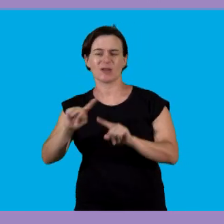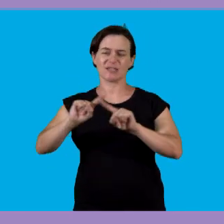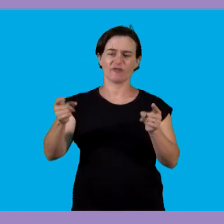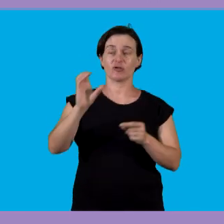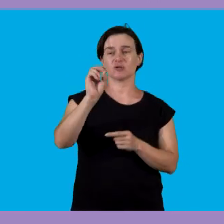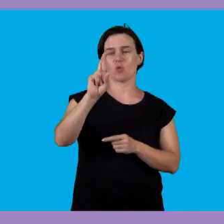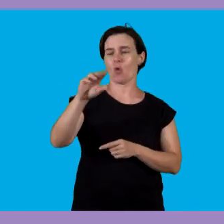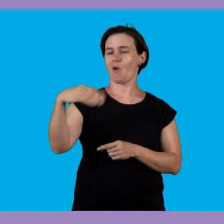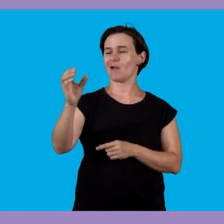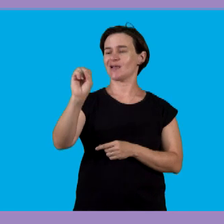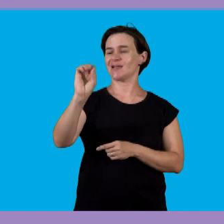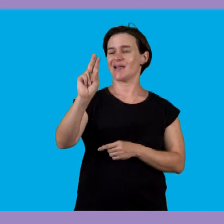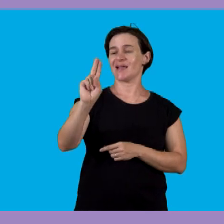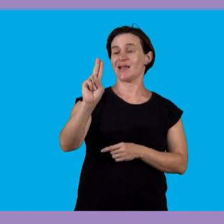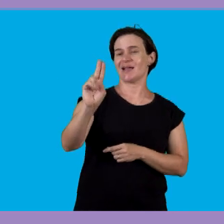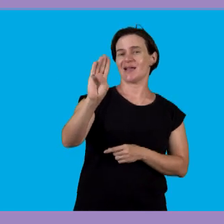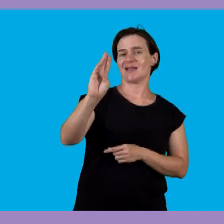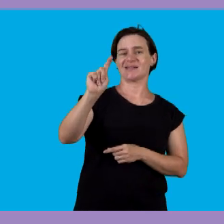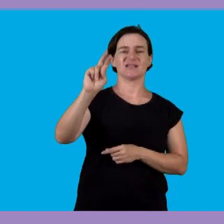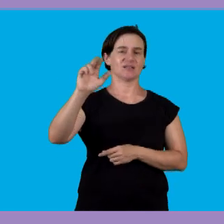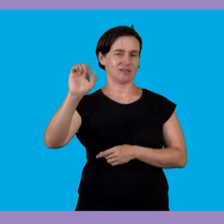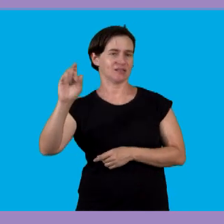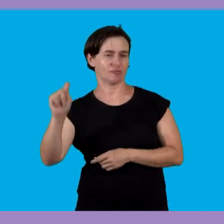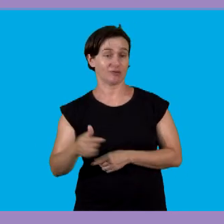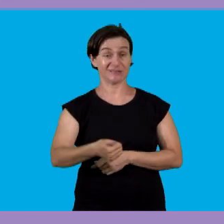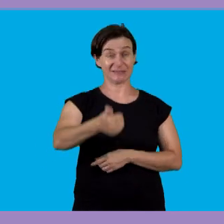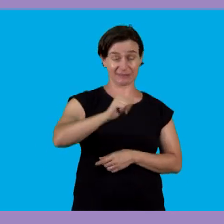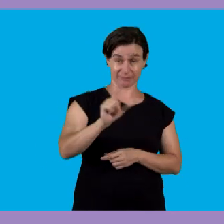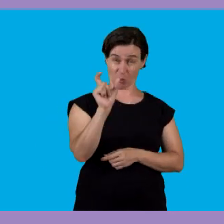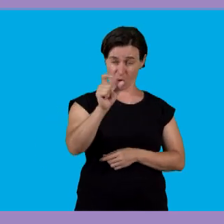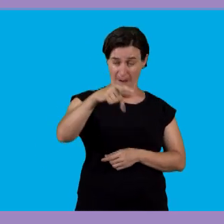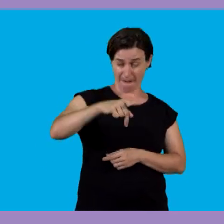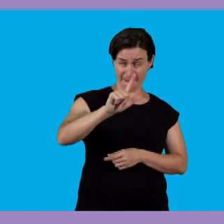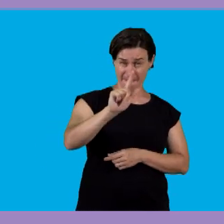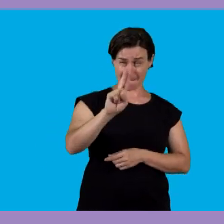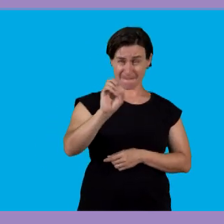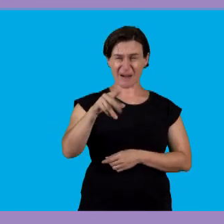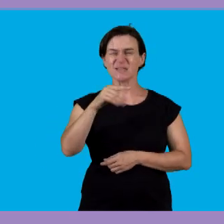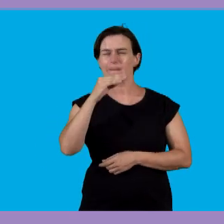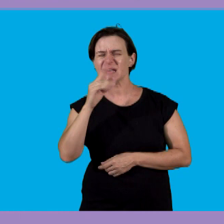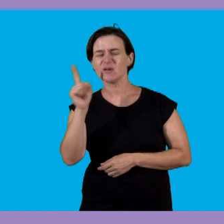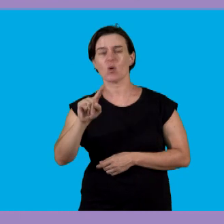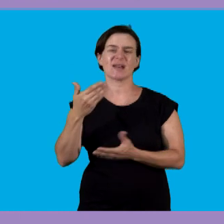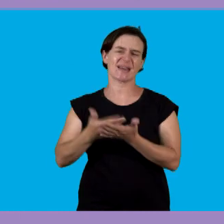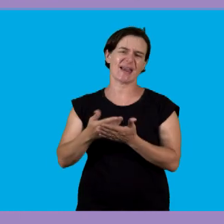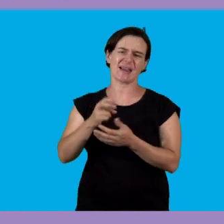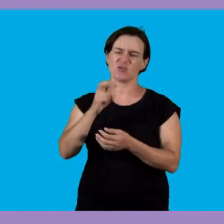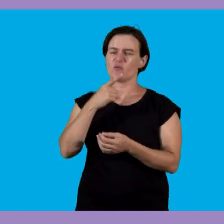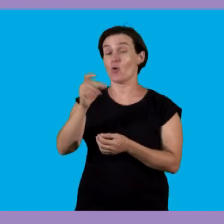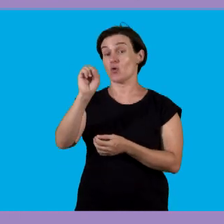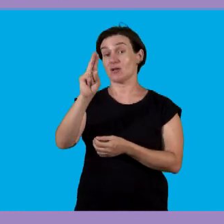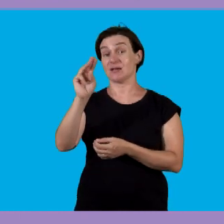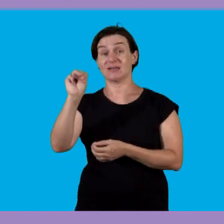or subtract. The plus operation is used to represent words such as sum